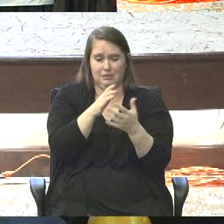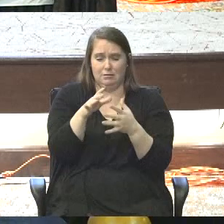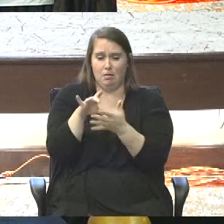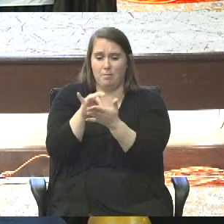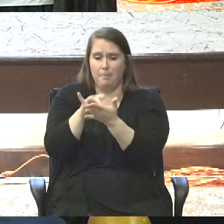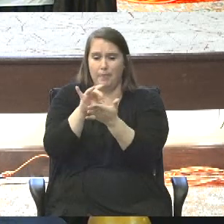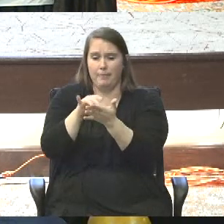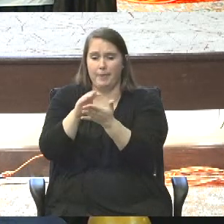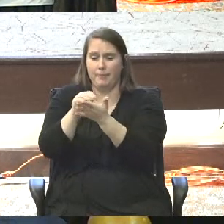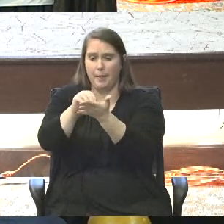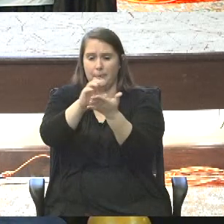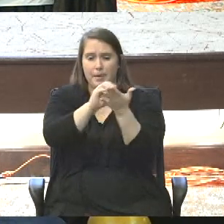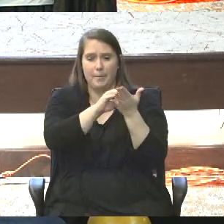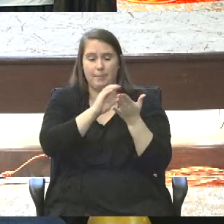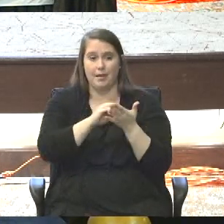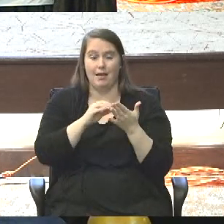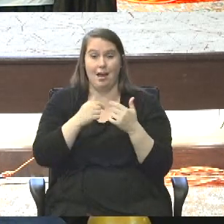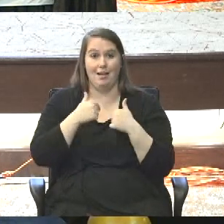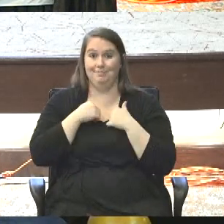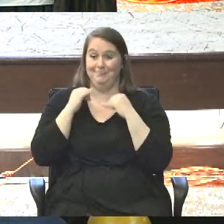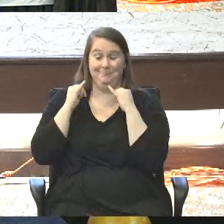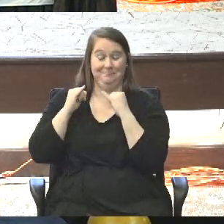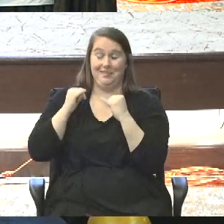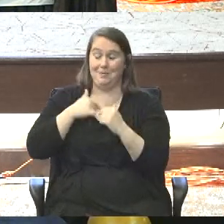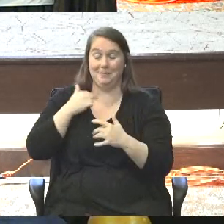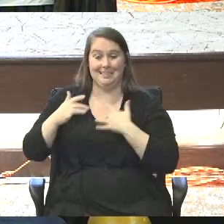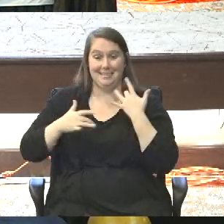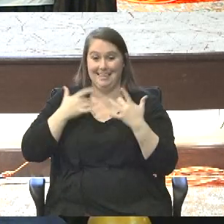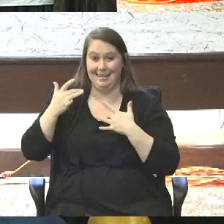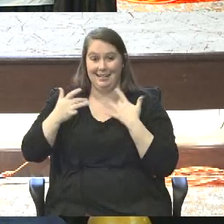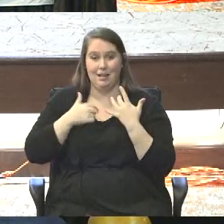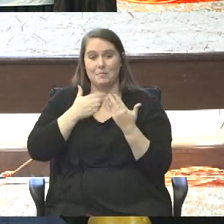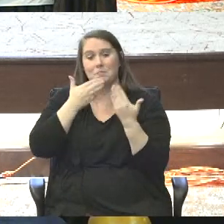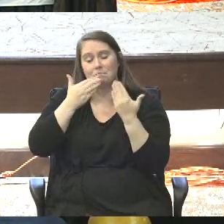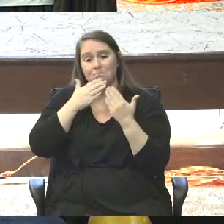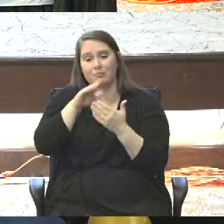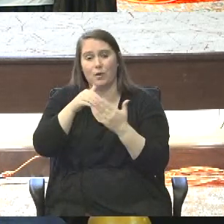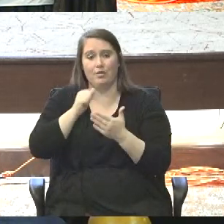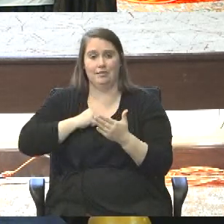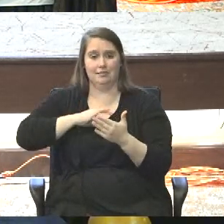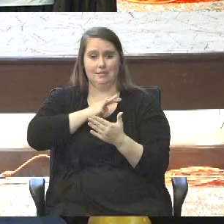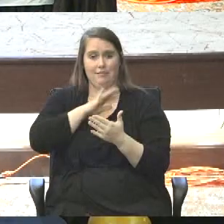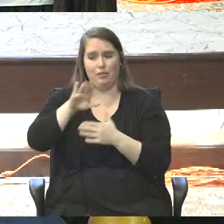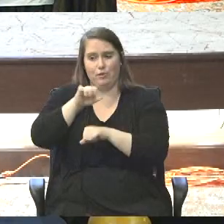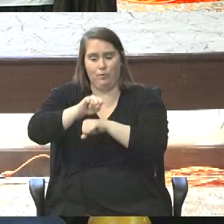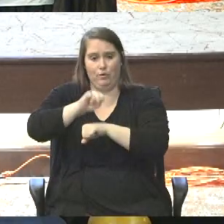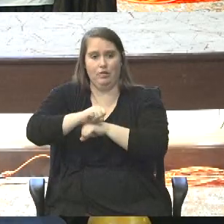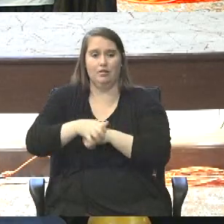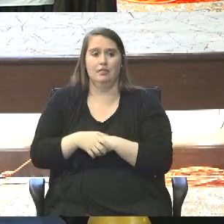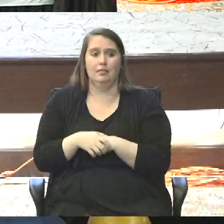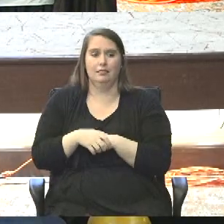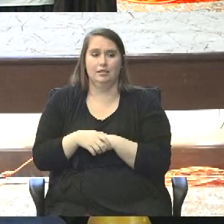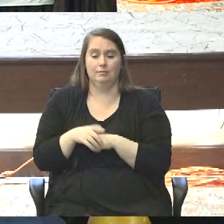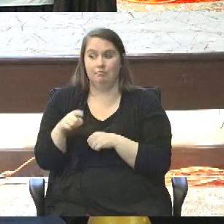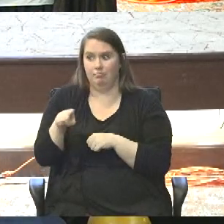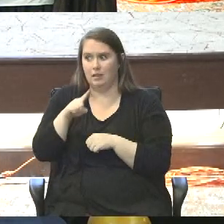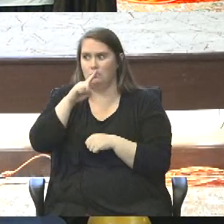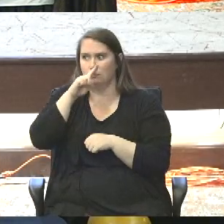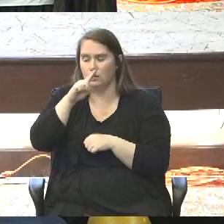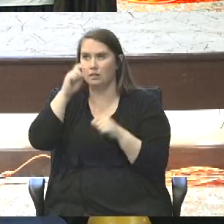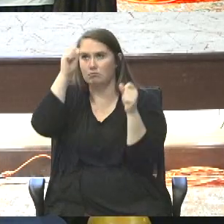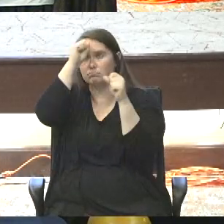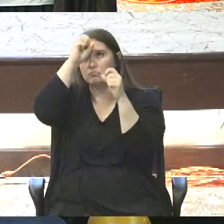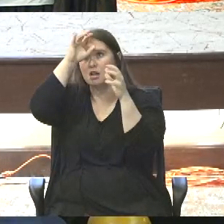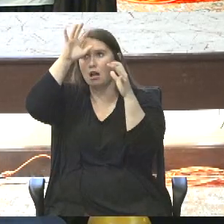you, I'm excited and very appreciative of the staff because they've really bought into the vision that you laid out for